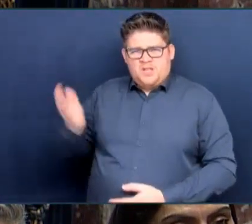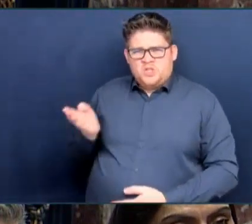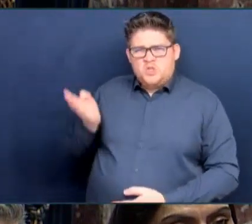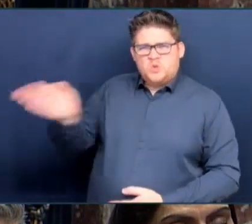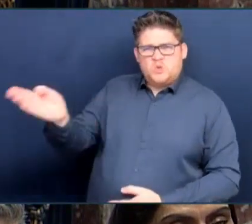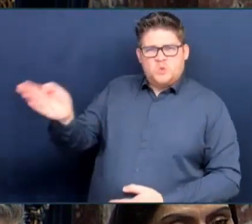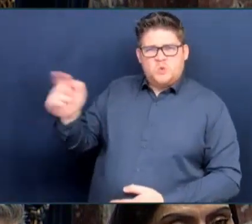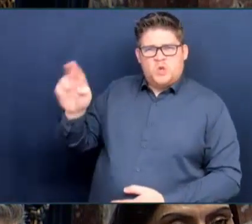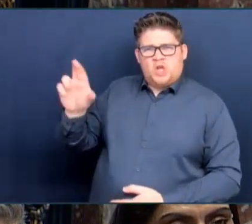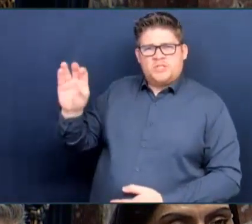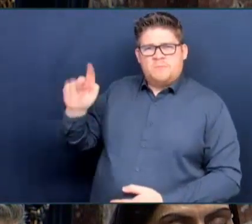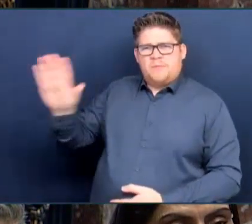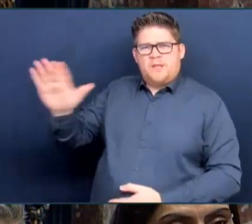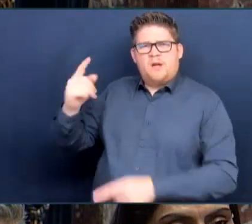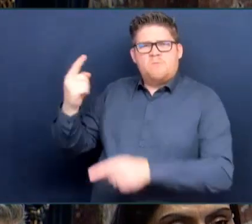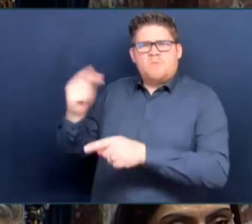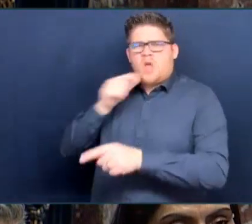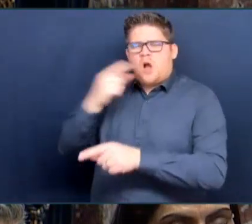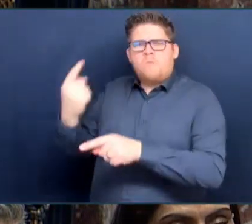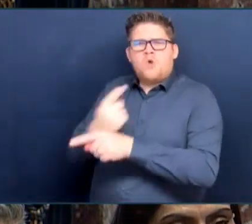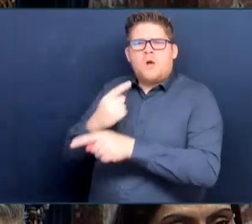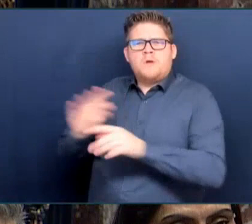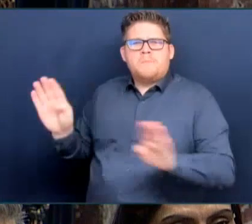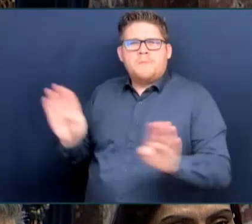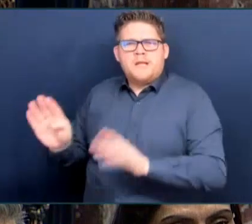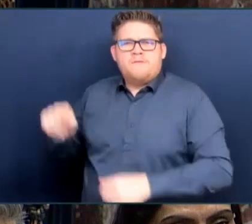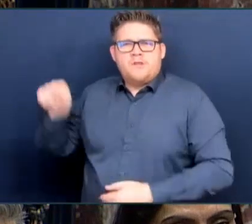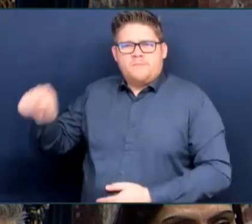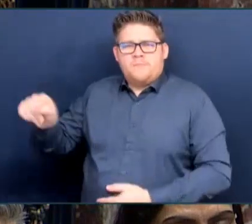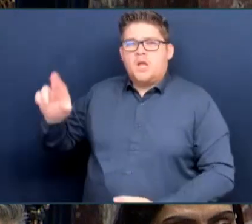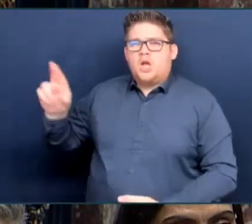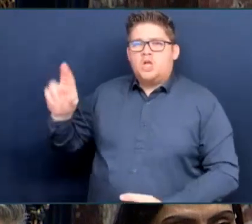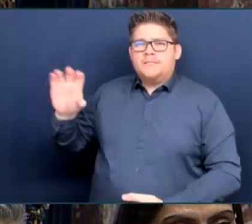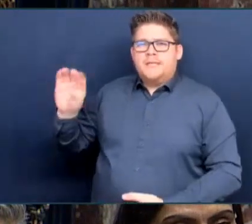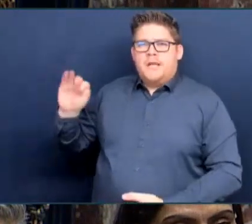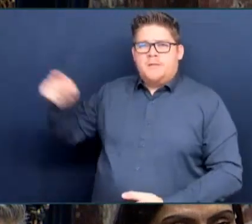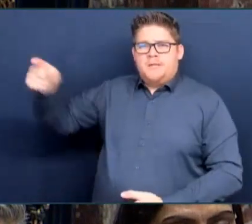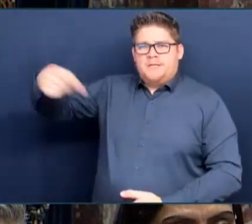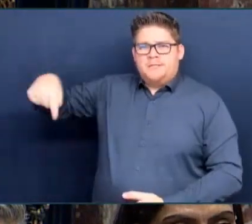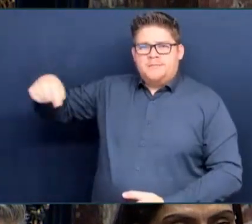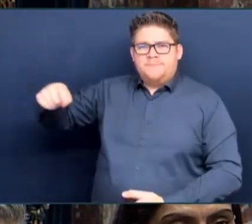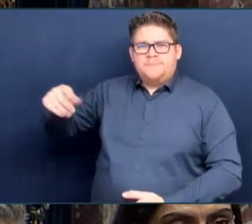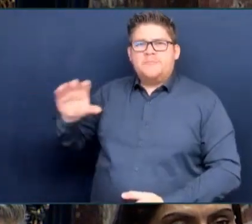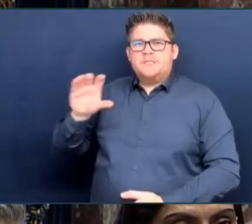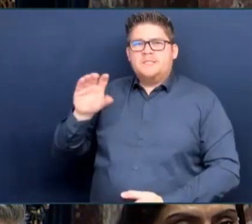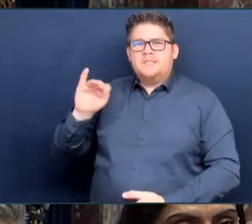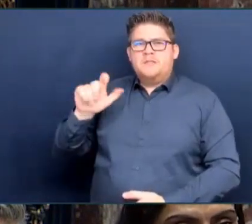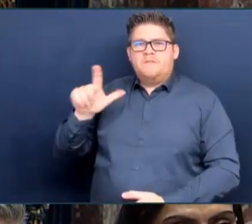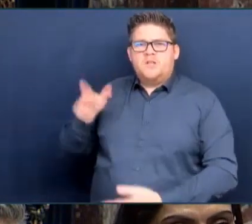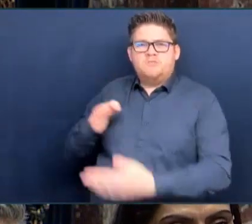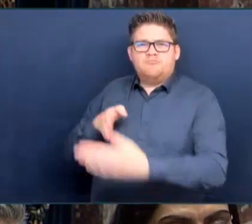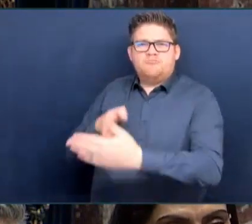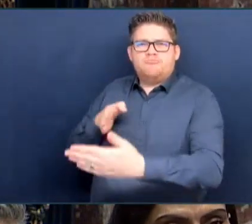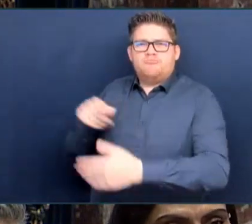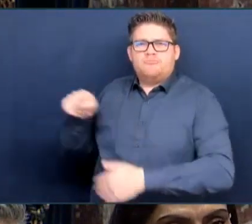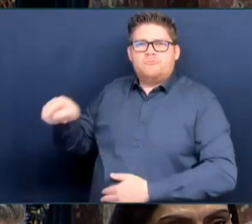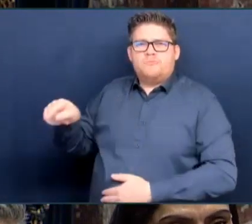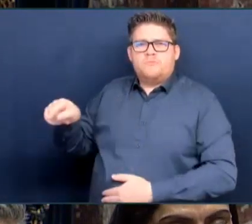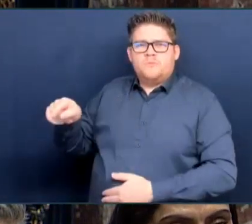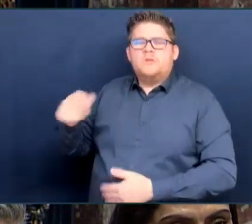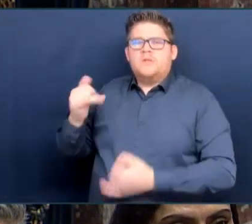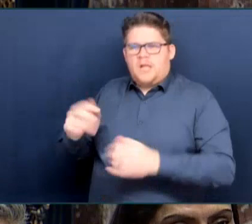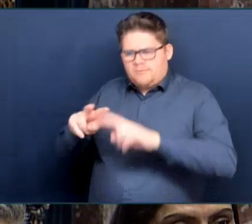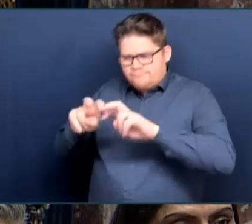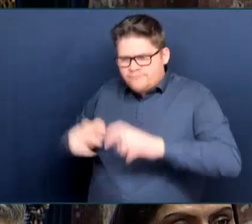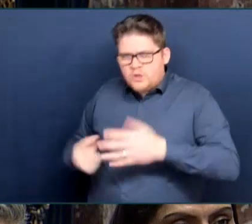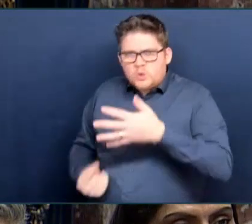RCMP's Civilian Review and Complaints Commission announced 2 weeks ago that they're conducting a, quote, systemic investigation,